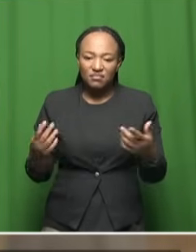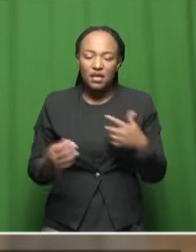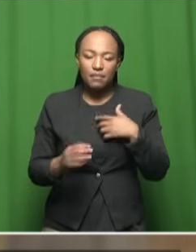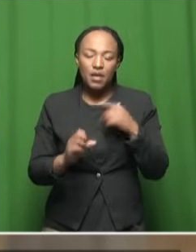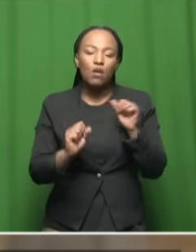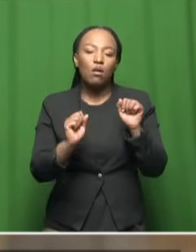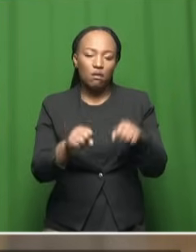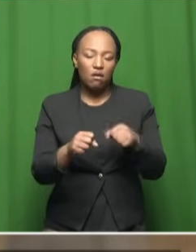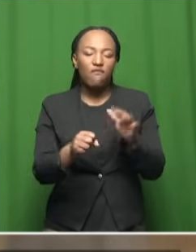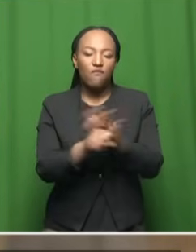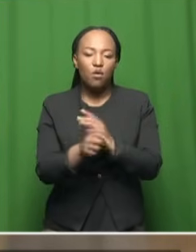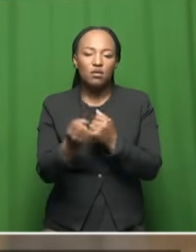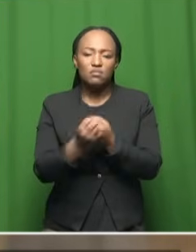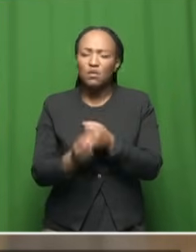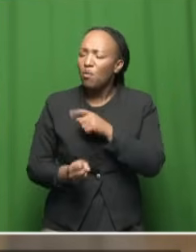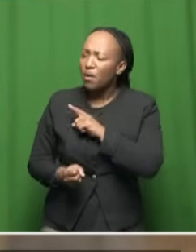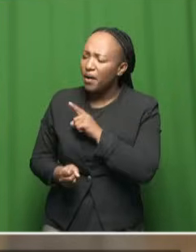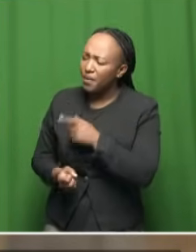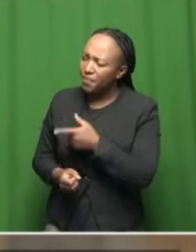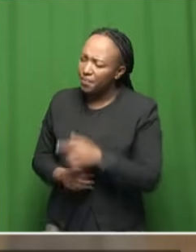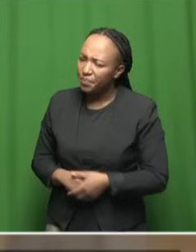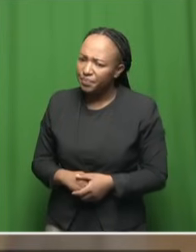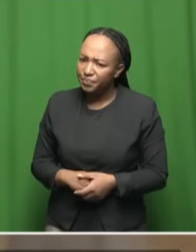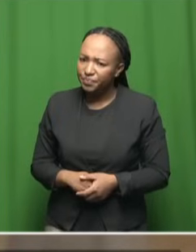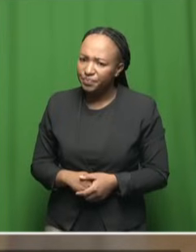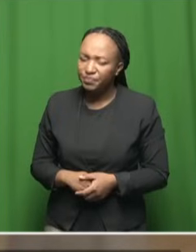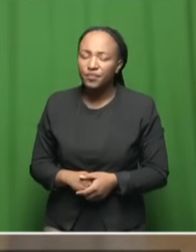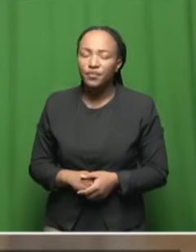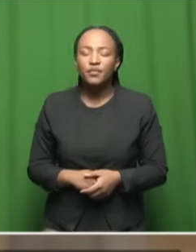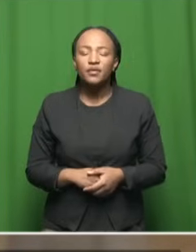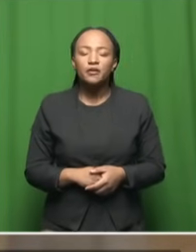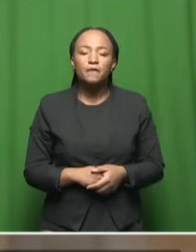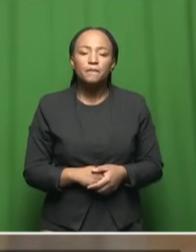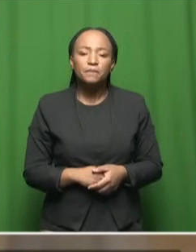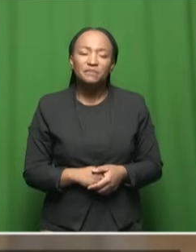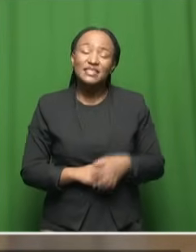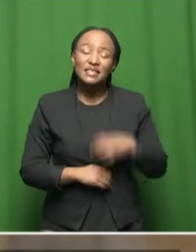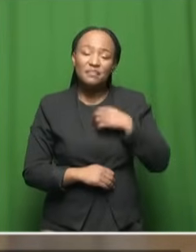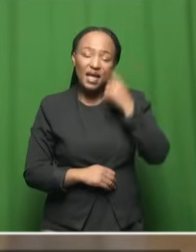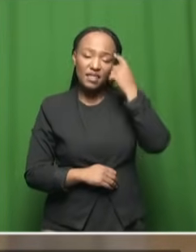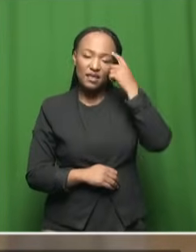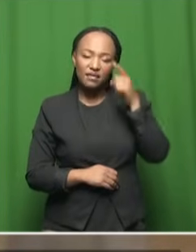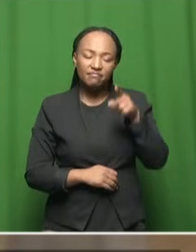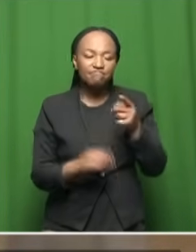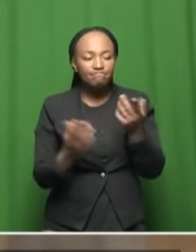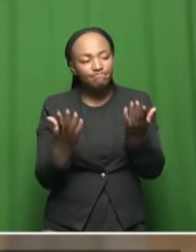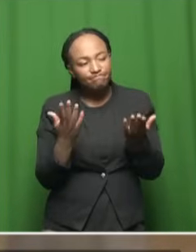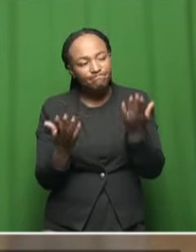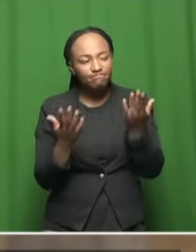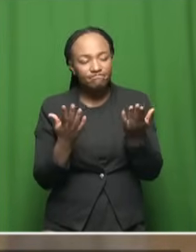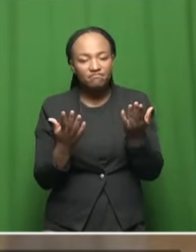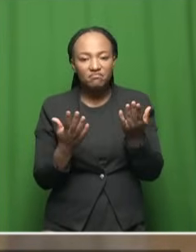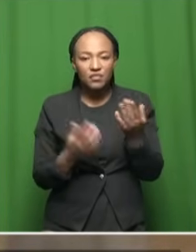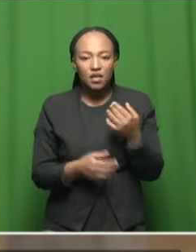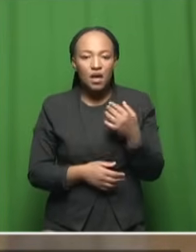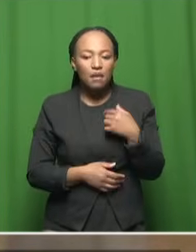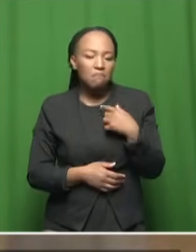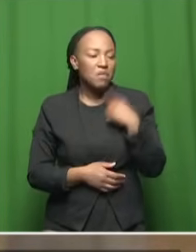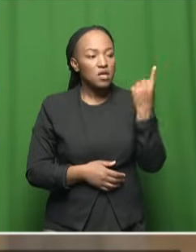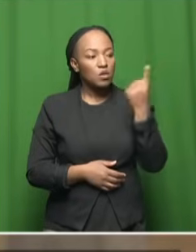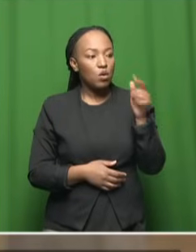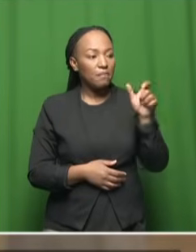agree. But why is that? I think it's a thing of, I'm only one person and there's